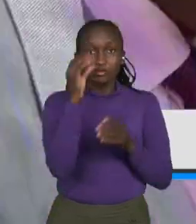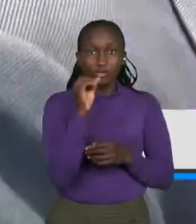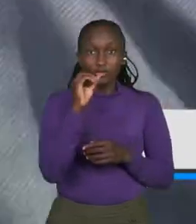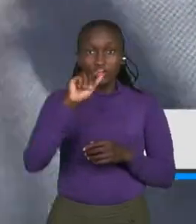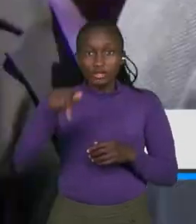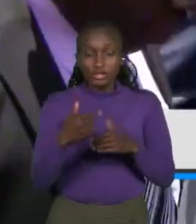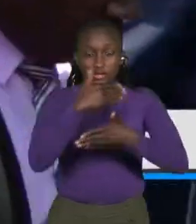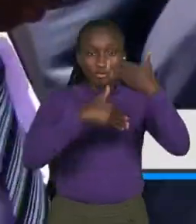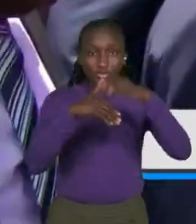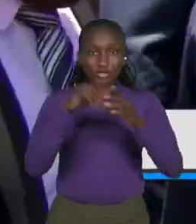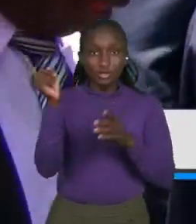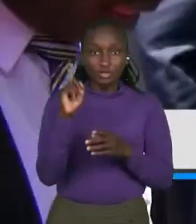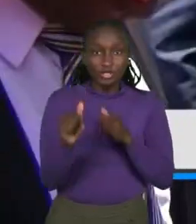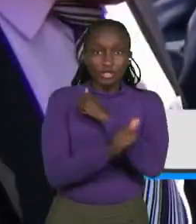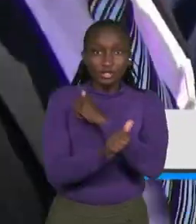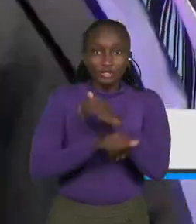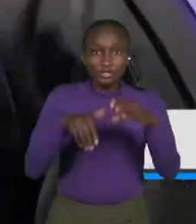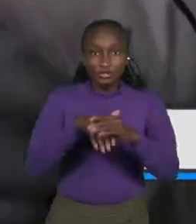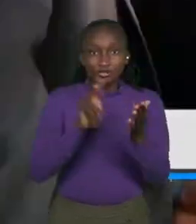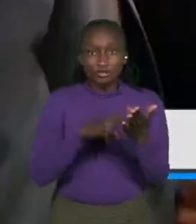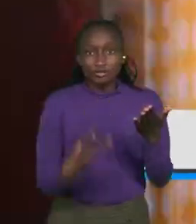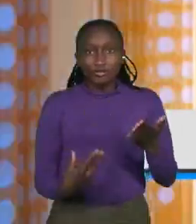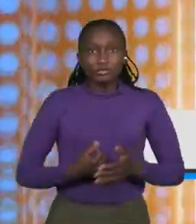Nairobi are at risk of collapsing.